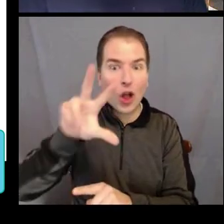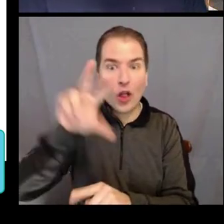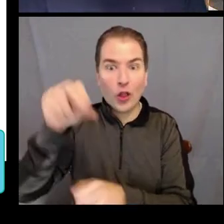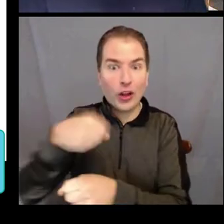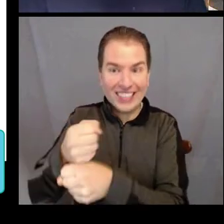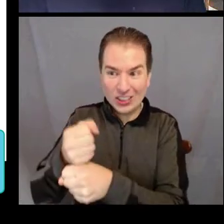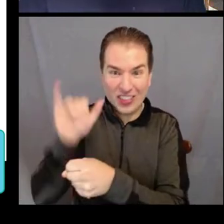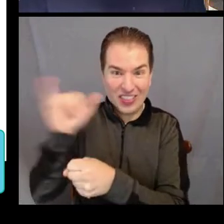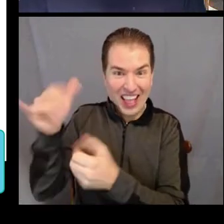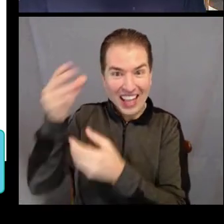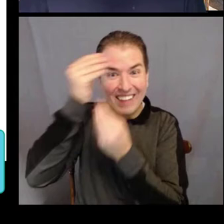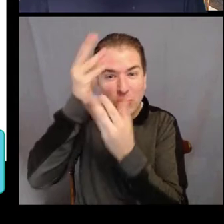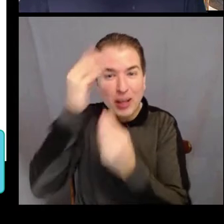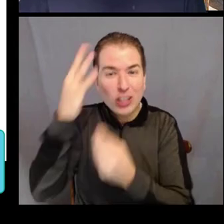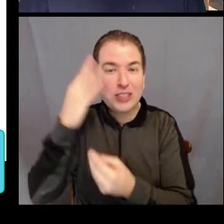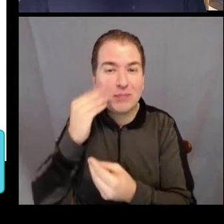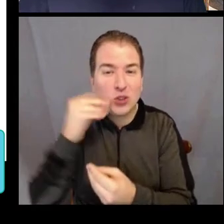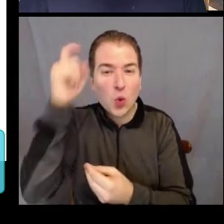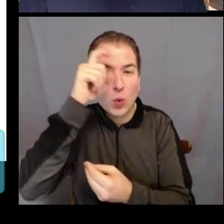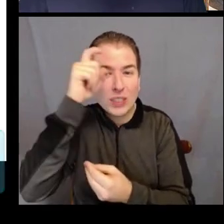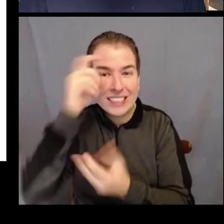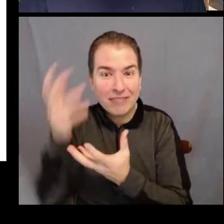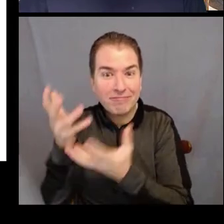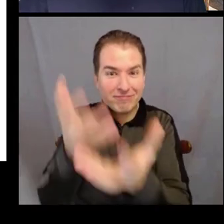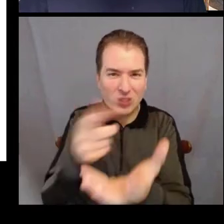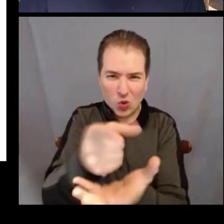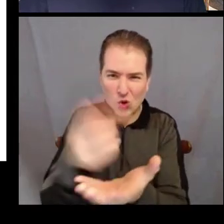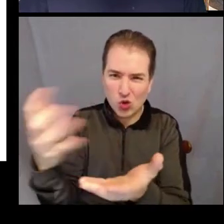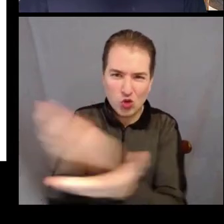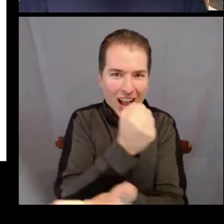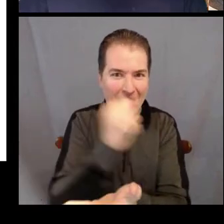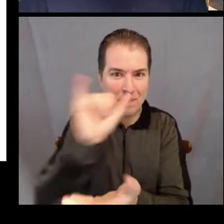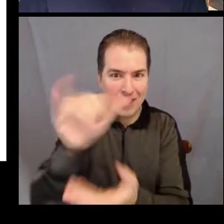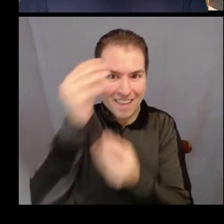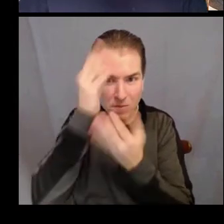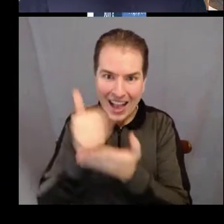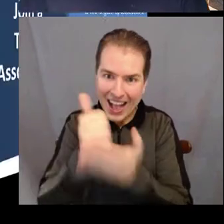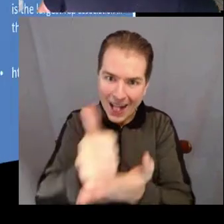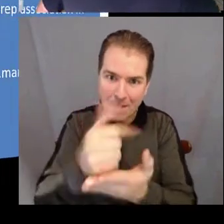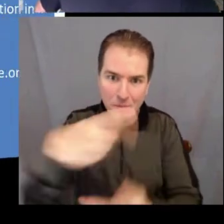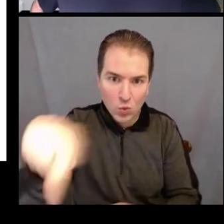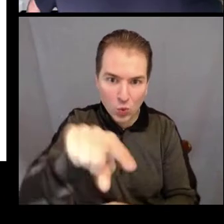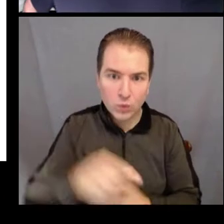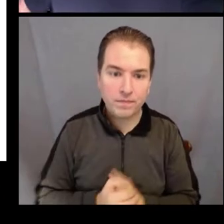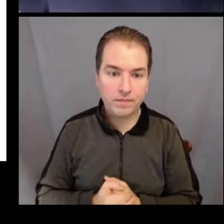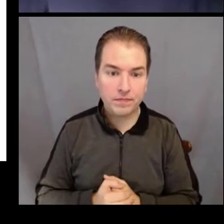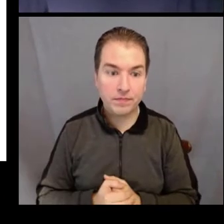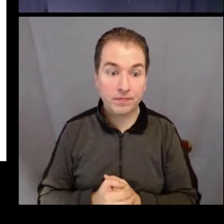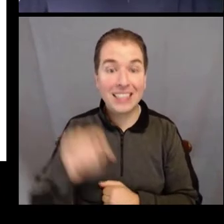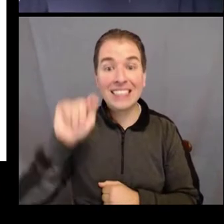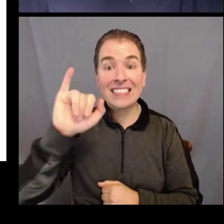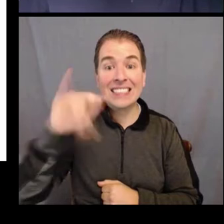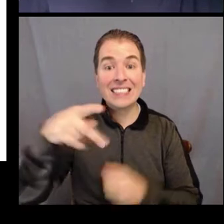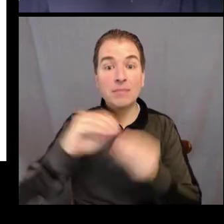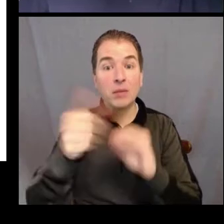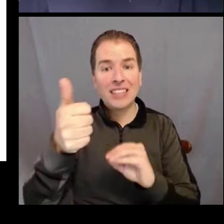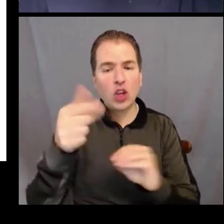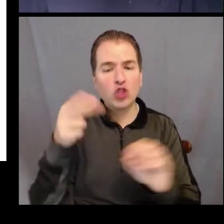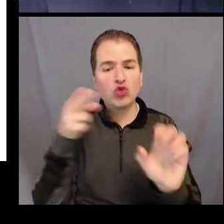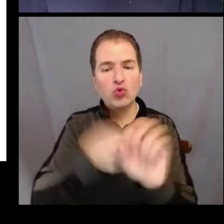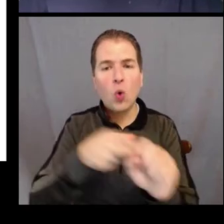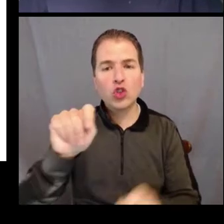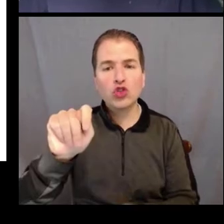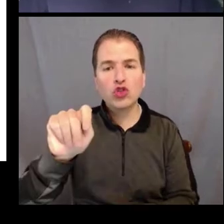excellent sources of information. They have the wisdom of the ages. Use it. Tip number 10, join a